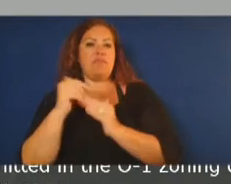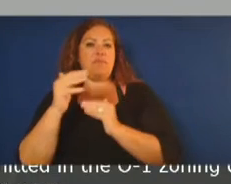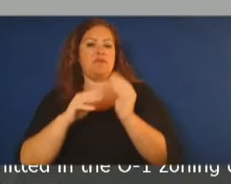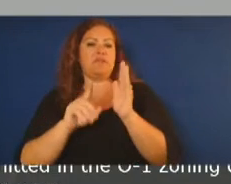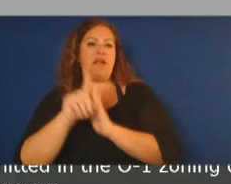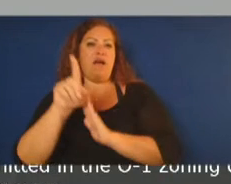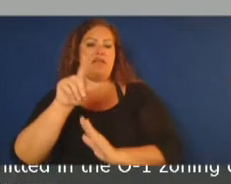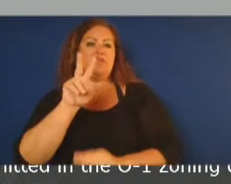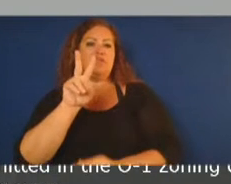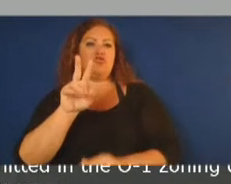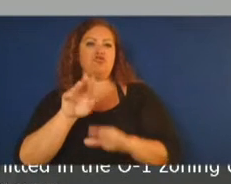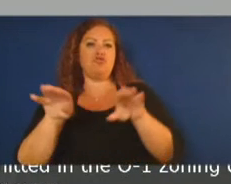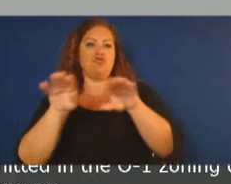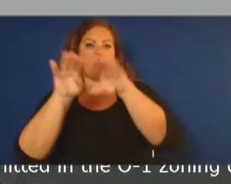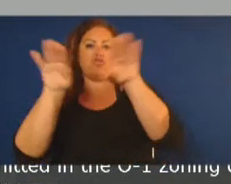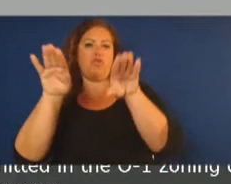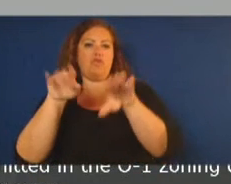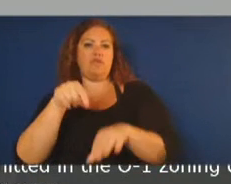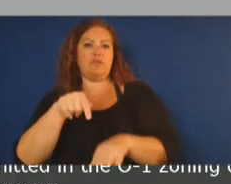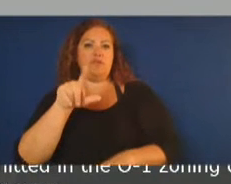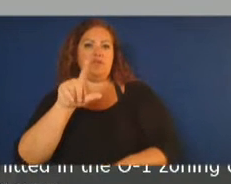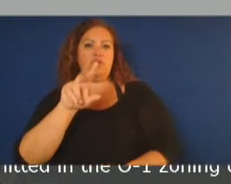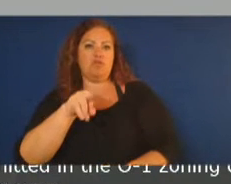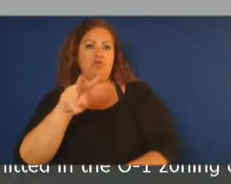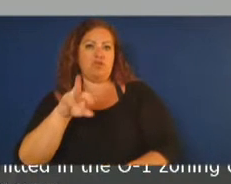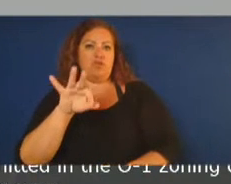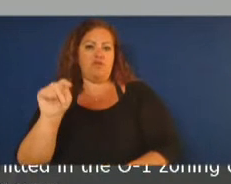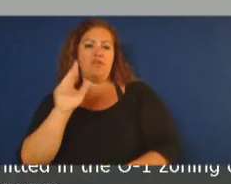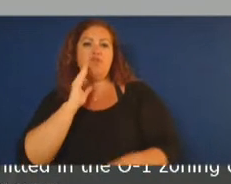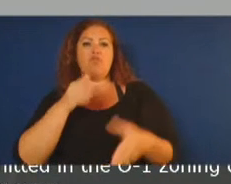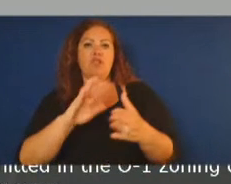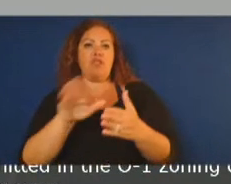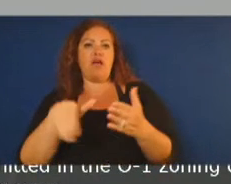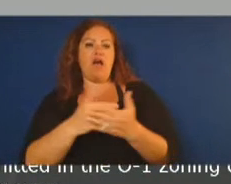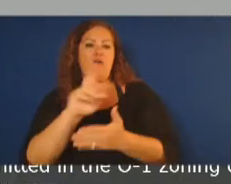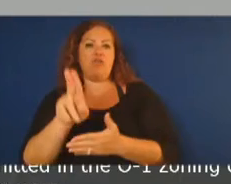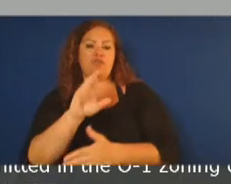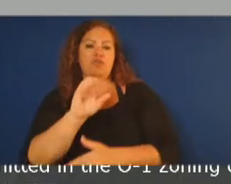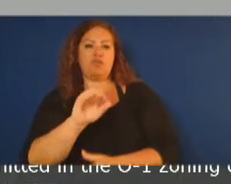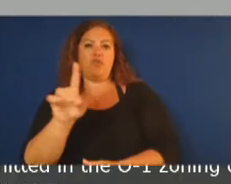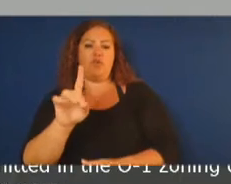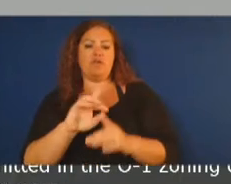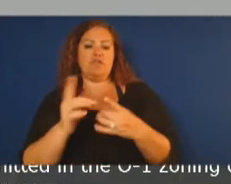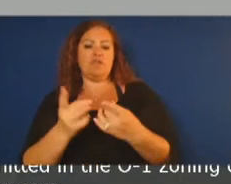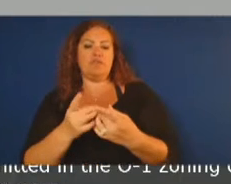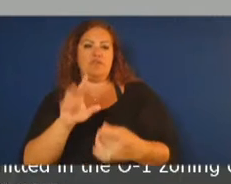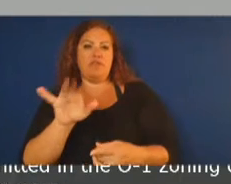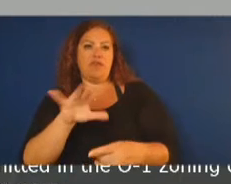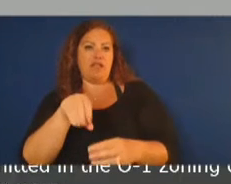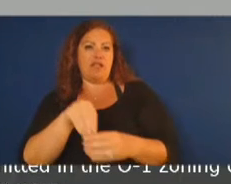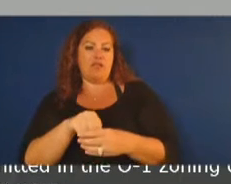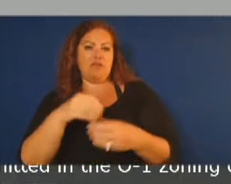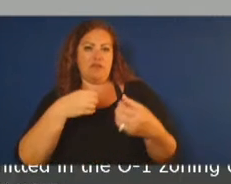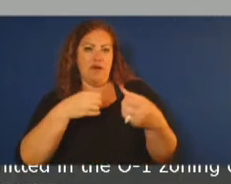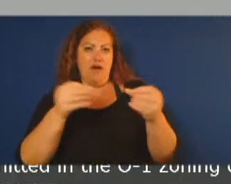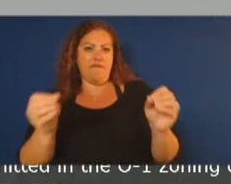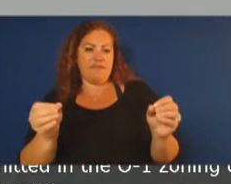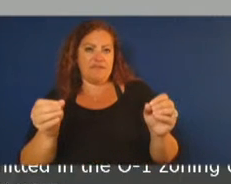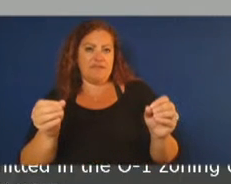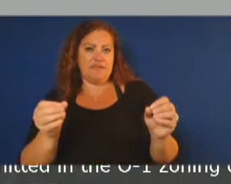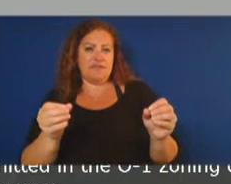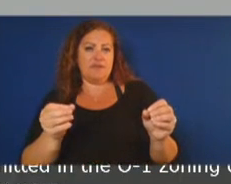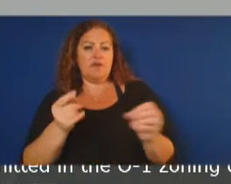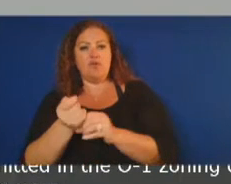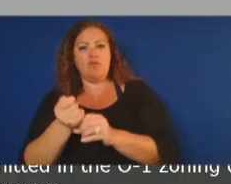stories uh and 22 feet uh would allow all uses in the 01 zoning District which does include offices uh does remove the ex